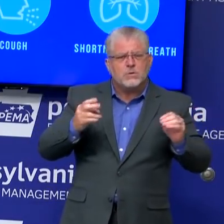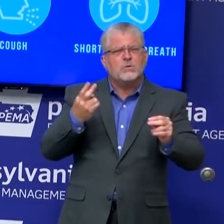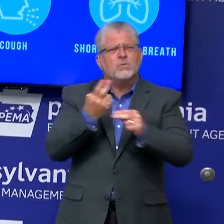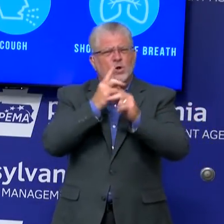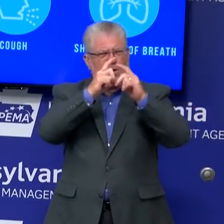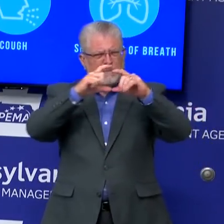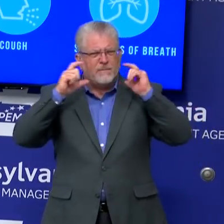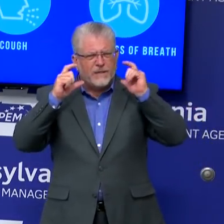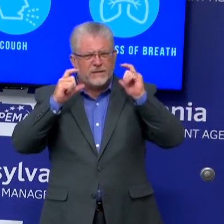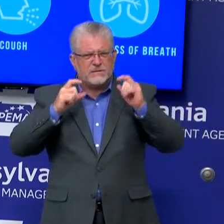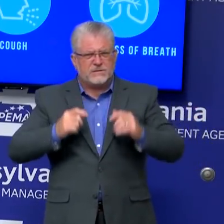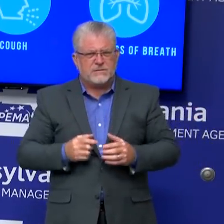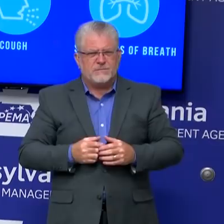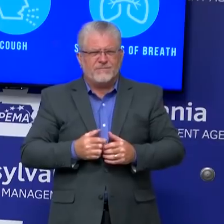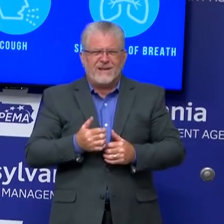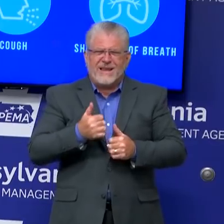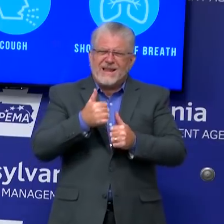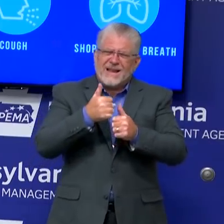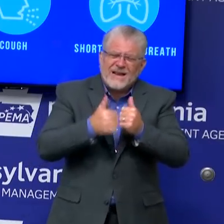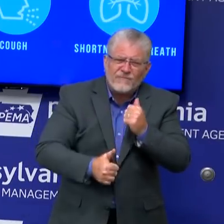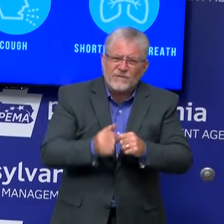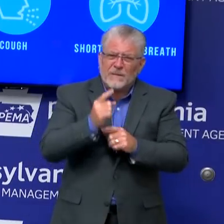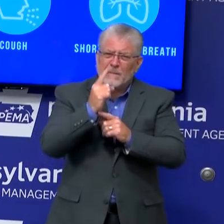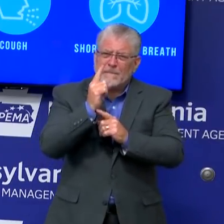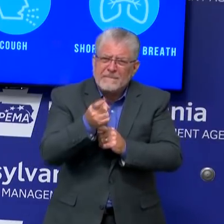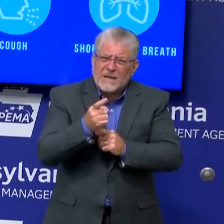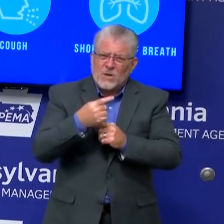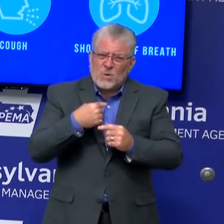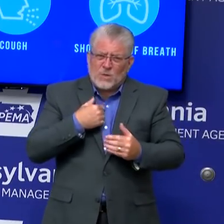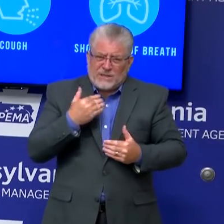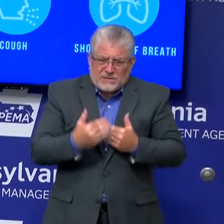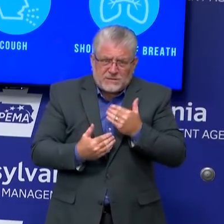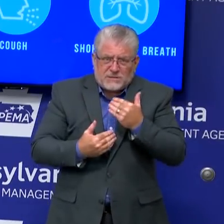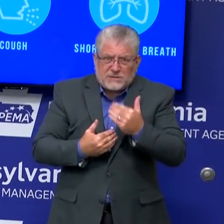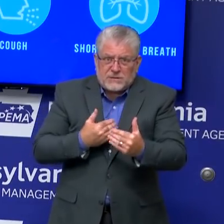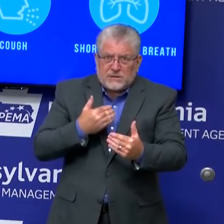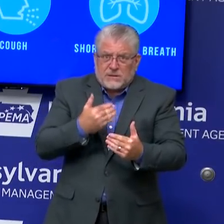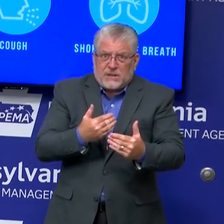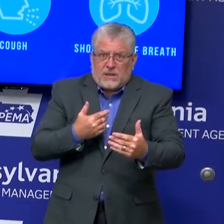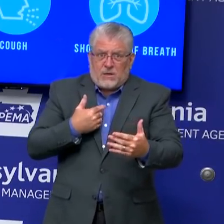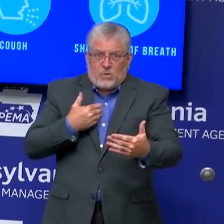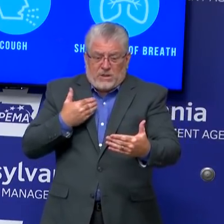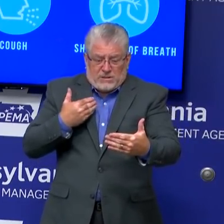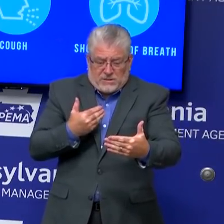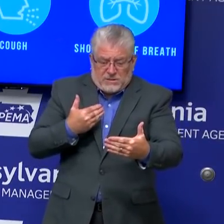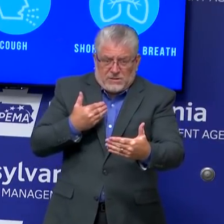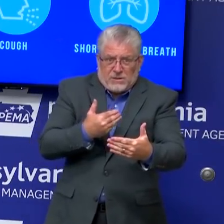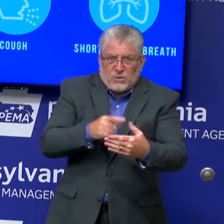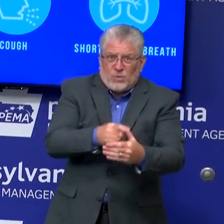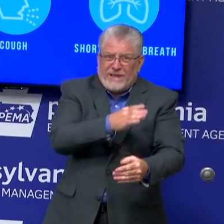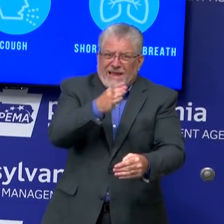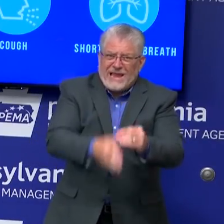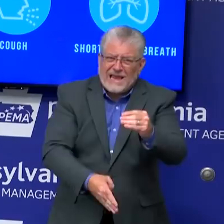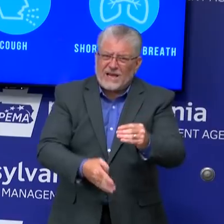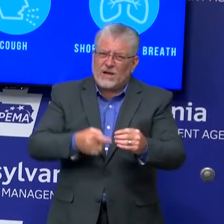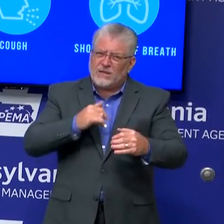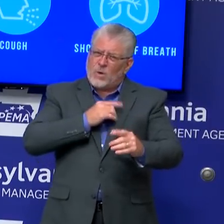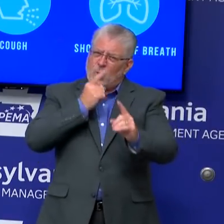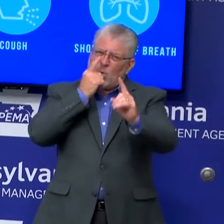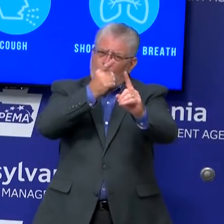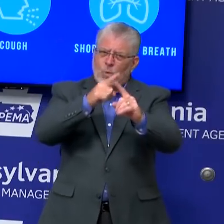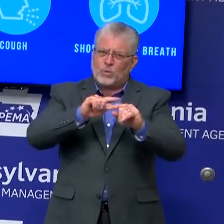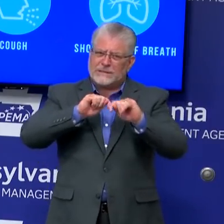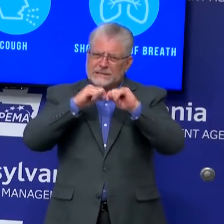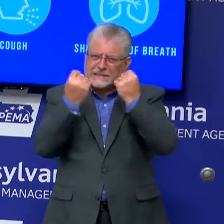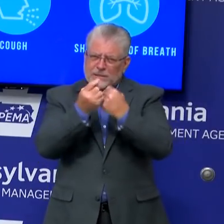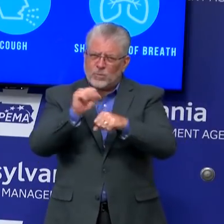minute that passes is 1 minute closer to the end of this pandemic. That's what we're trying to achieve. And many researchers and many medical professionals